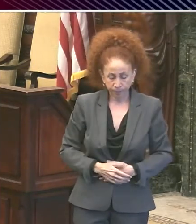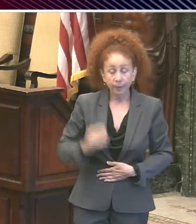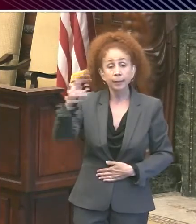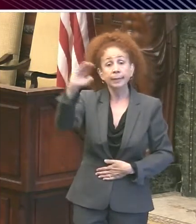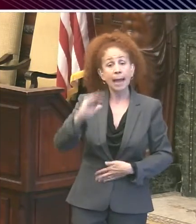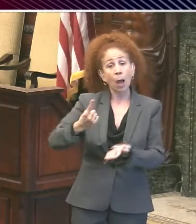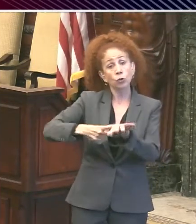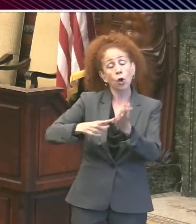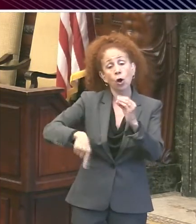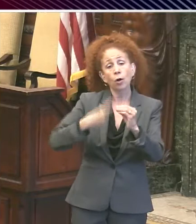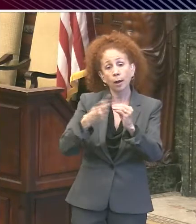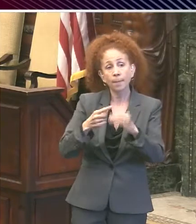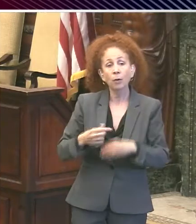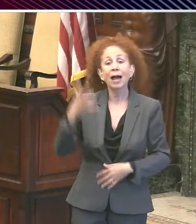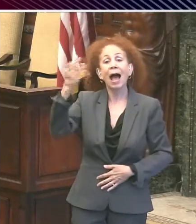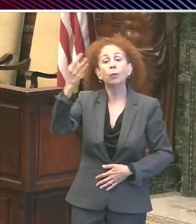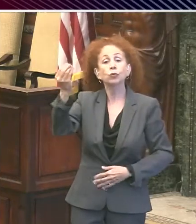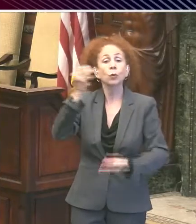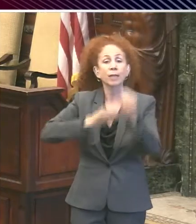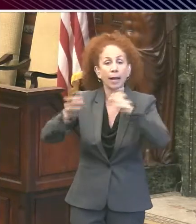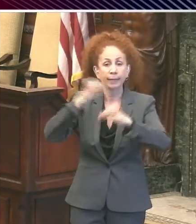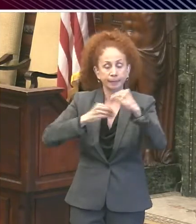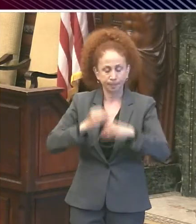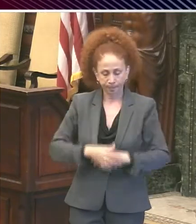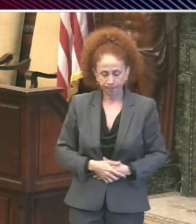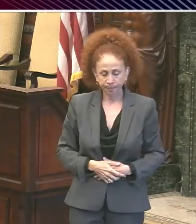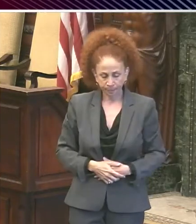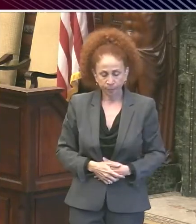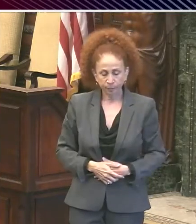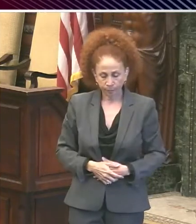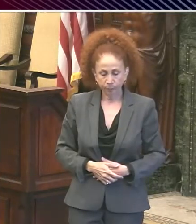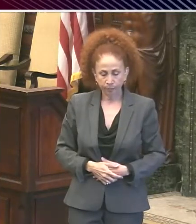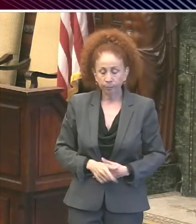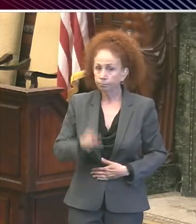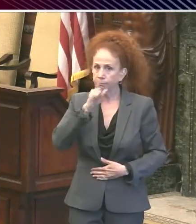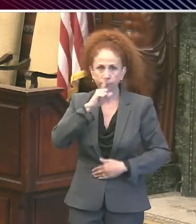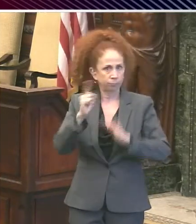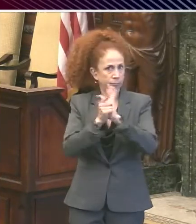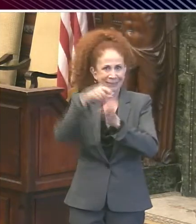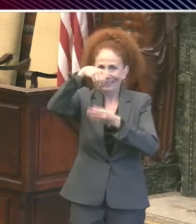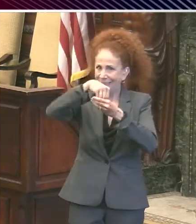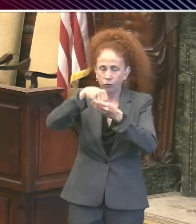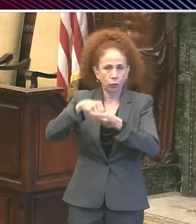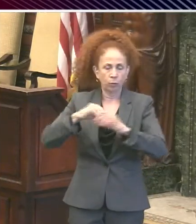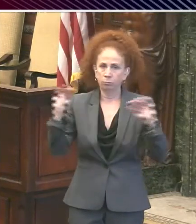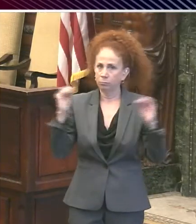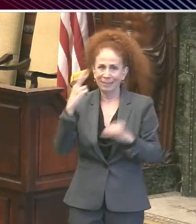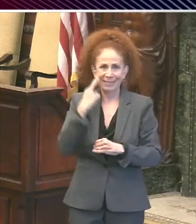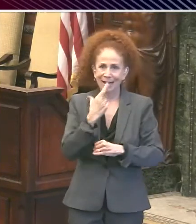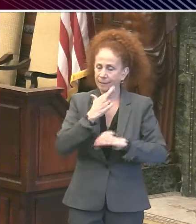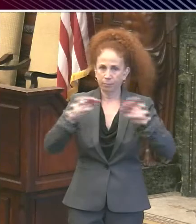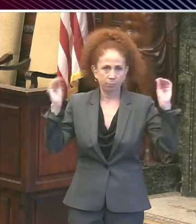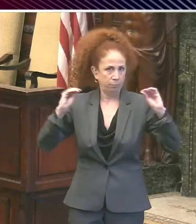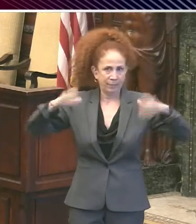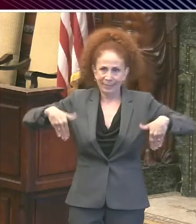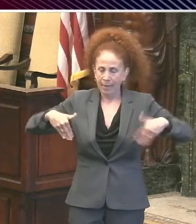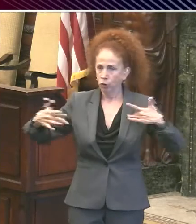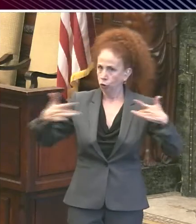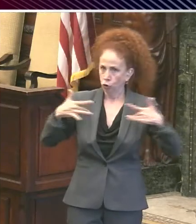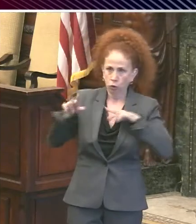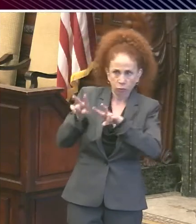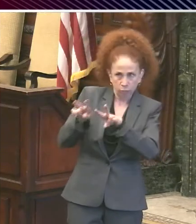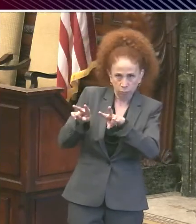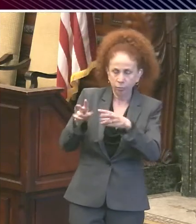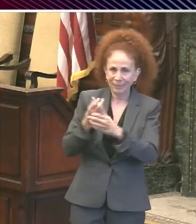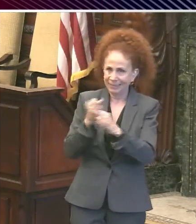bit about outdoor dining. We do not allow indoor dining here in Philadelphia now because we're concerned about that